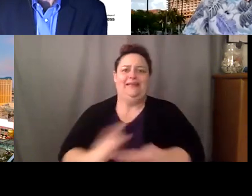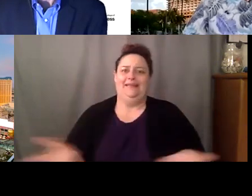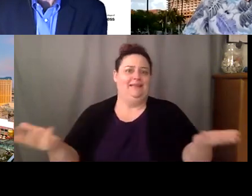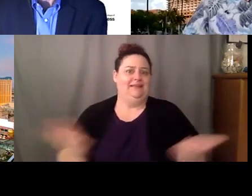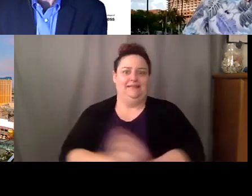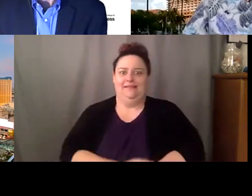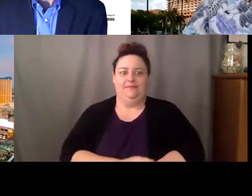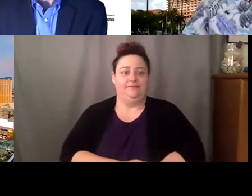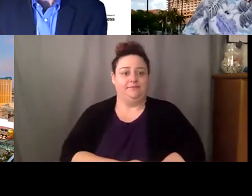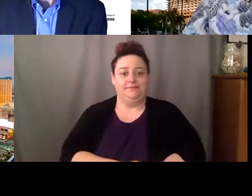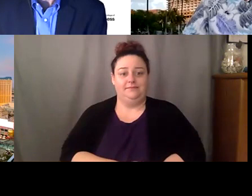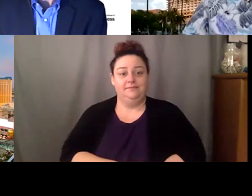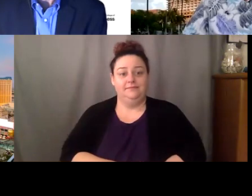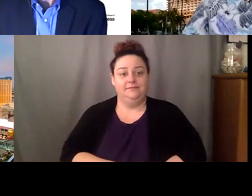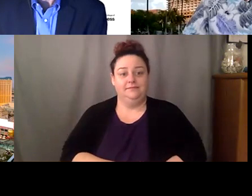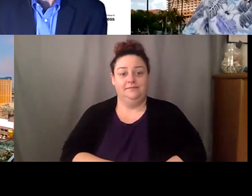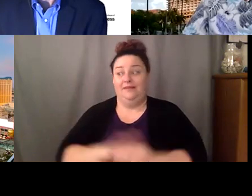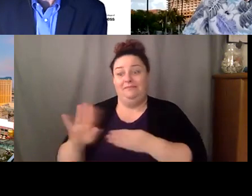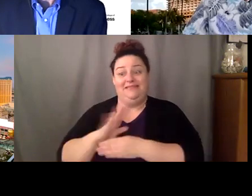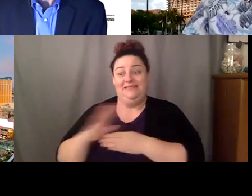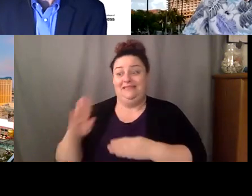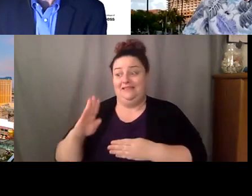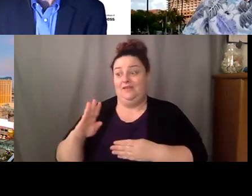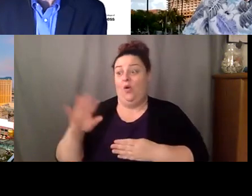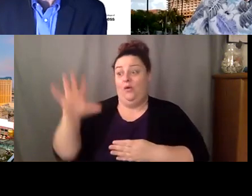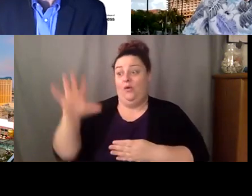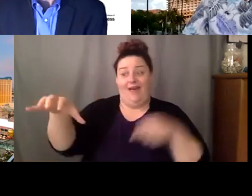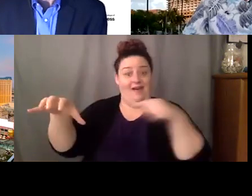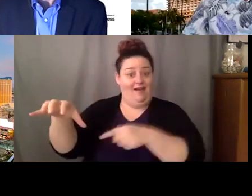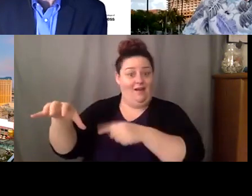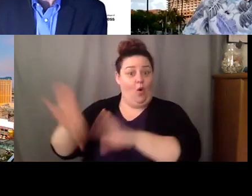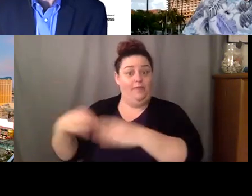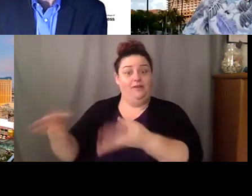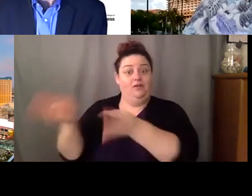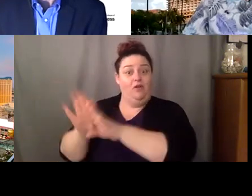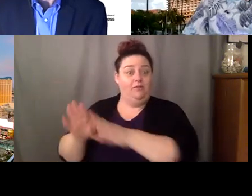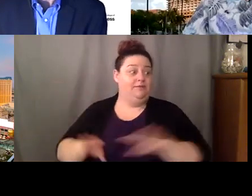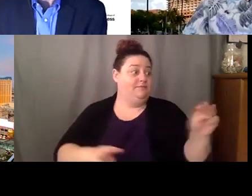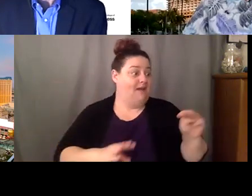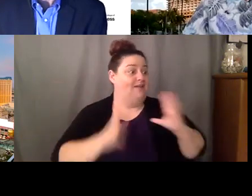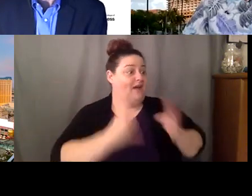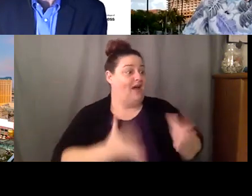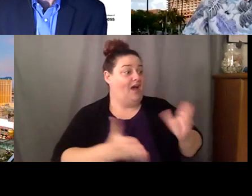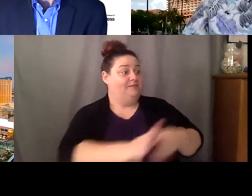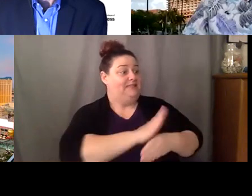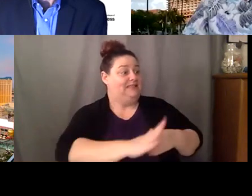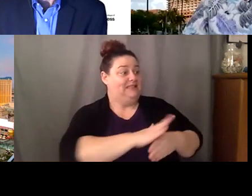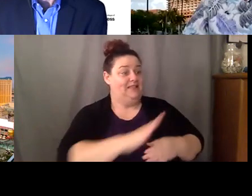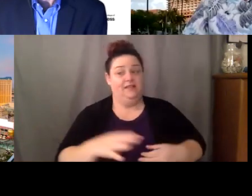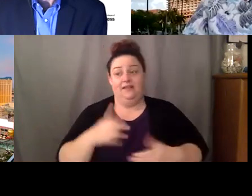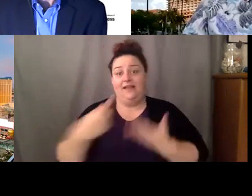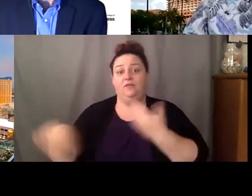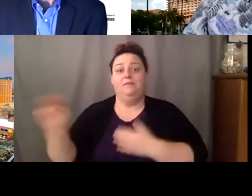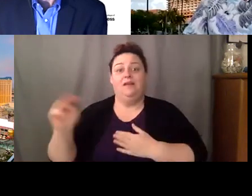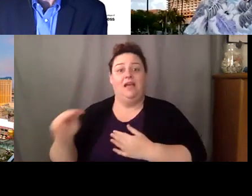on just a on a business level. You know, it could be on a Monday, it could be very busy, and the following Monday it